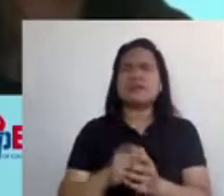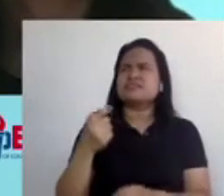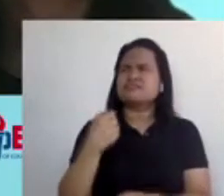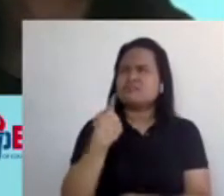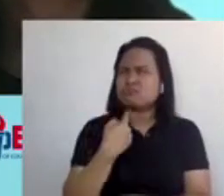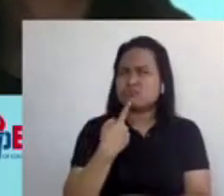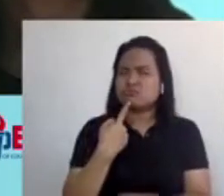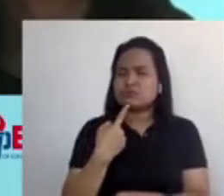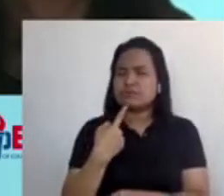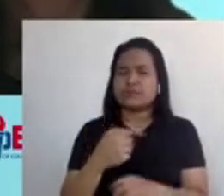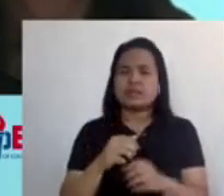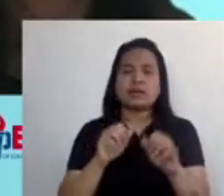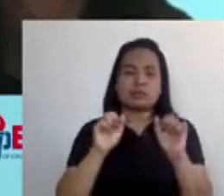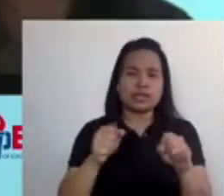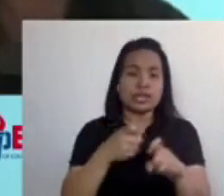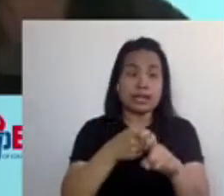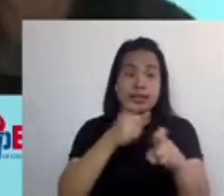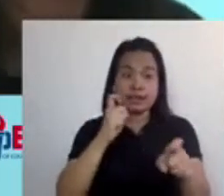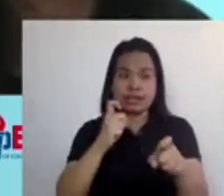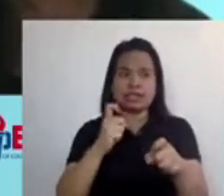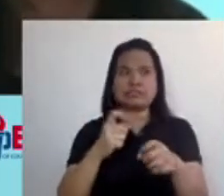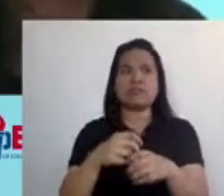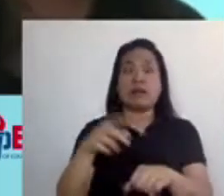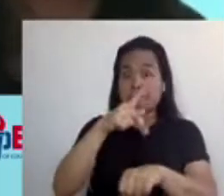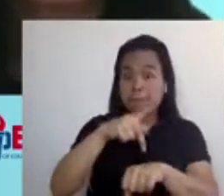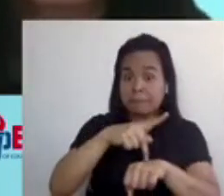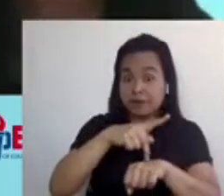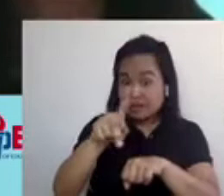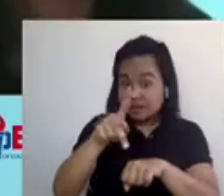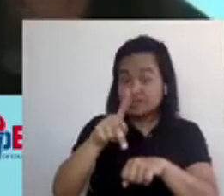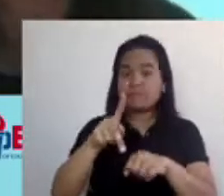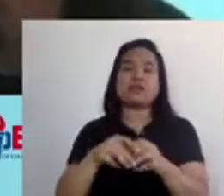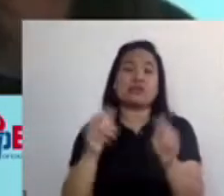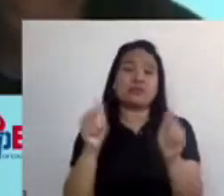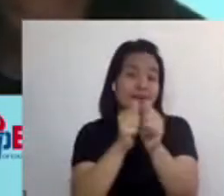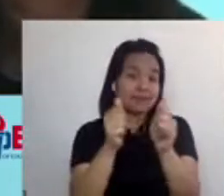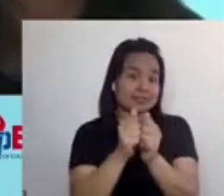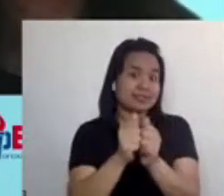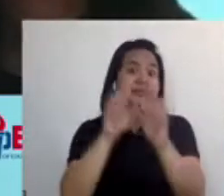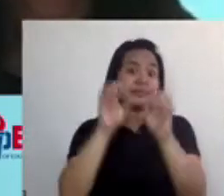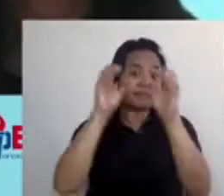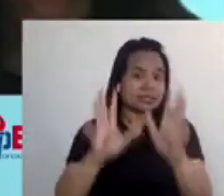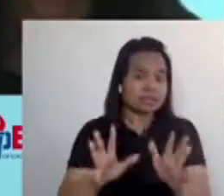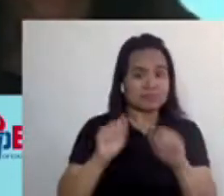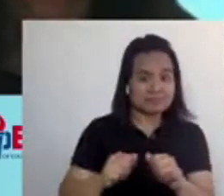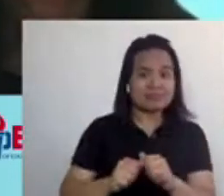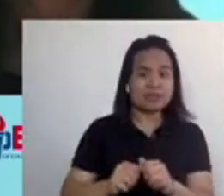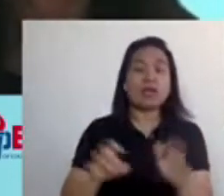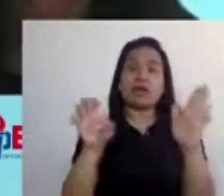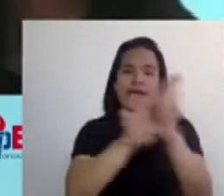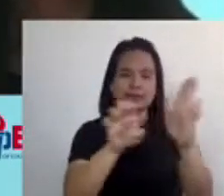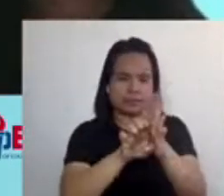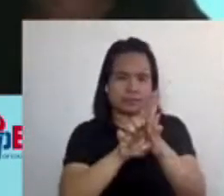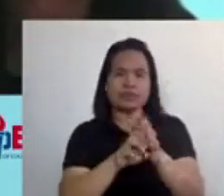from your superiors, colleagues, or other stakeholders. So for example, your colleagues,